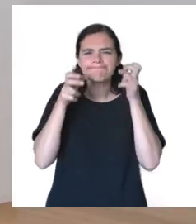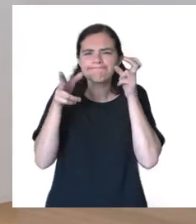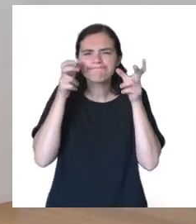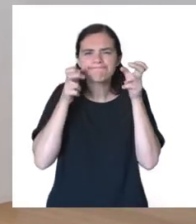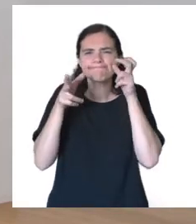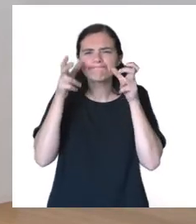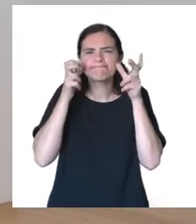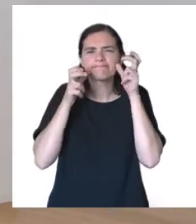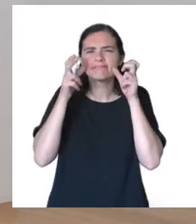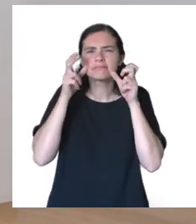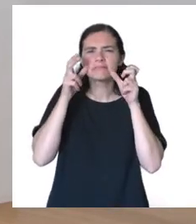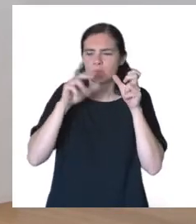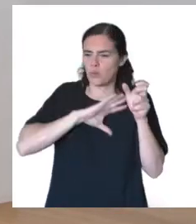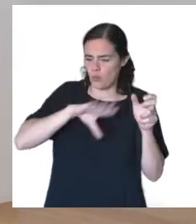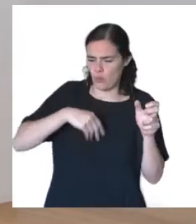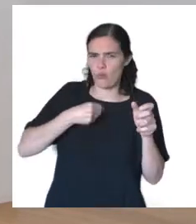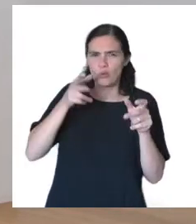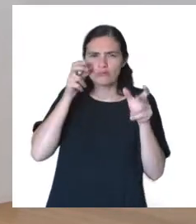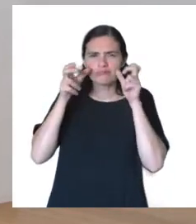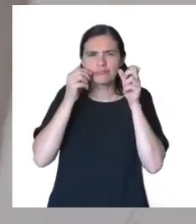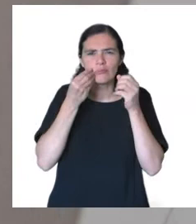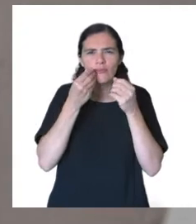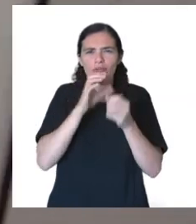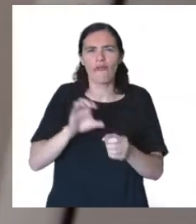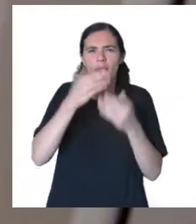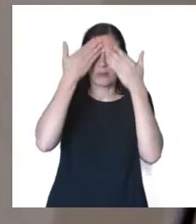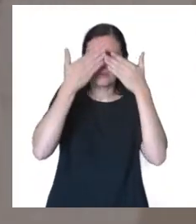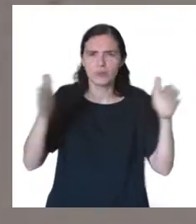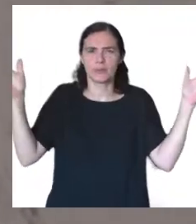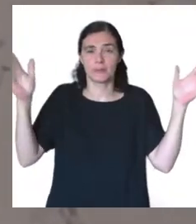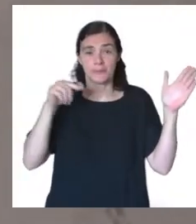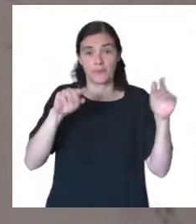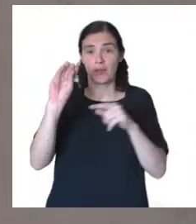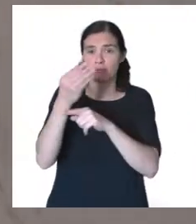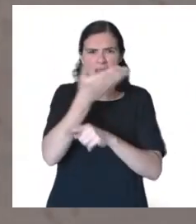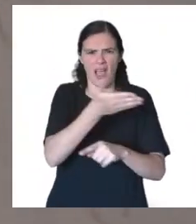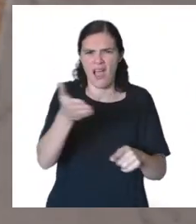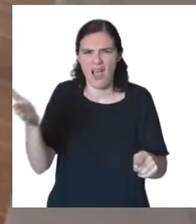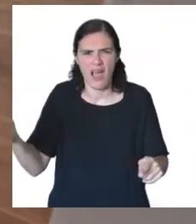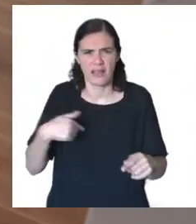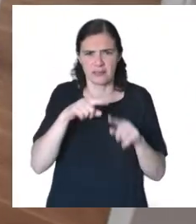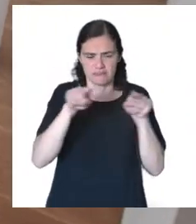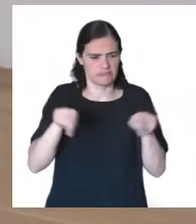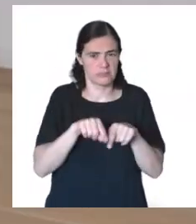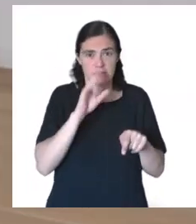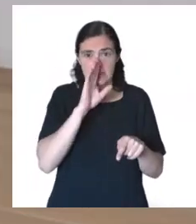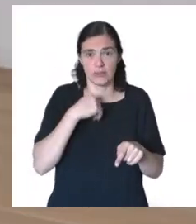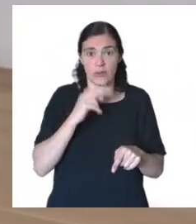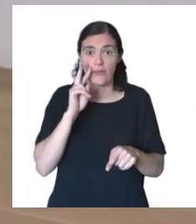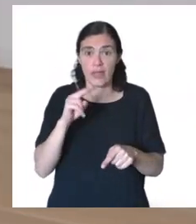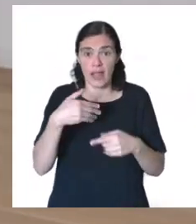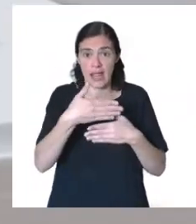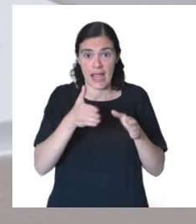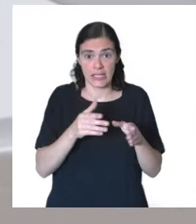to perceive the world in an expanded way. And there's many objects like that in this room. If I look at this